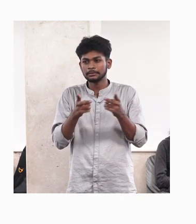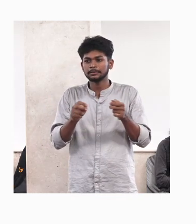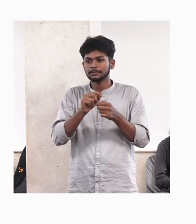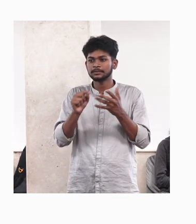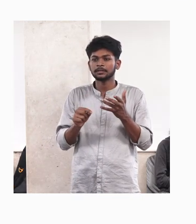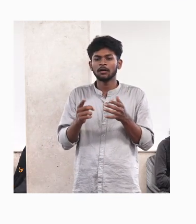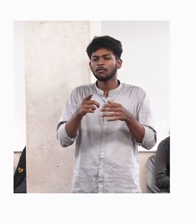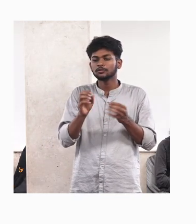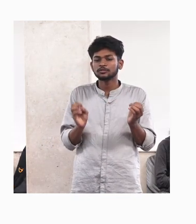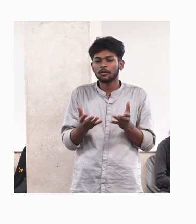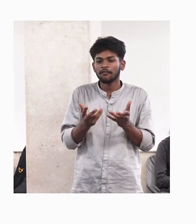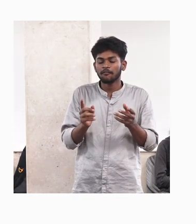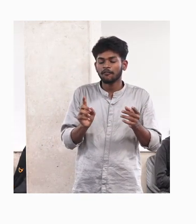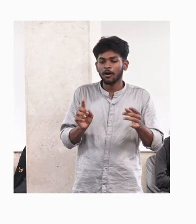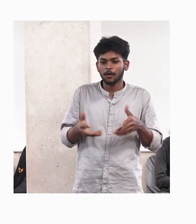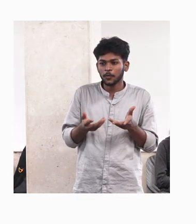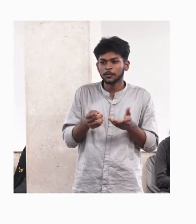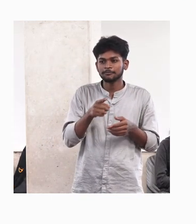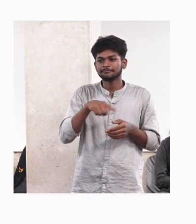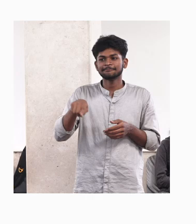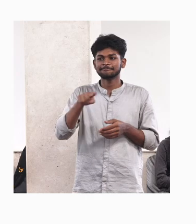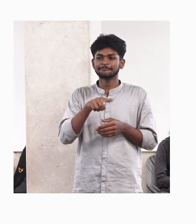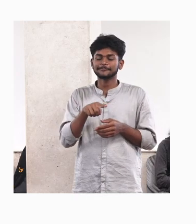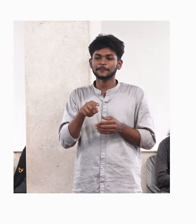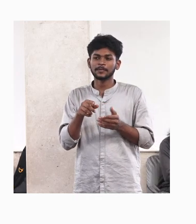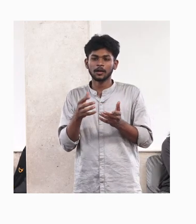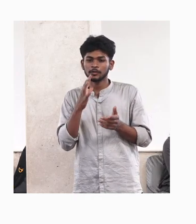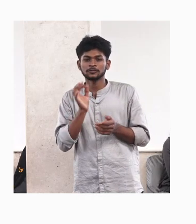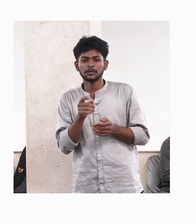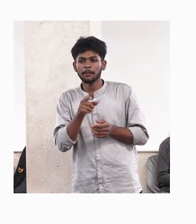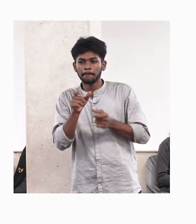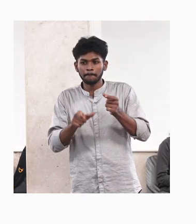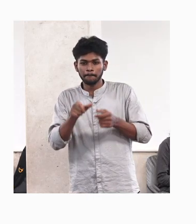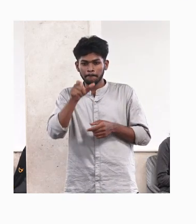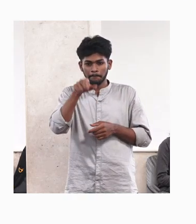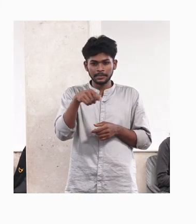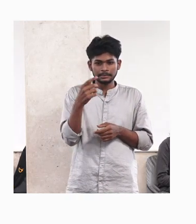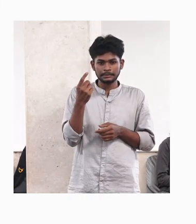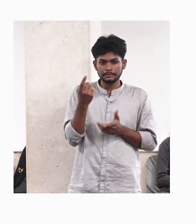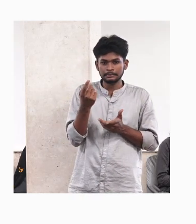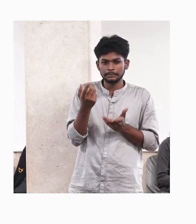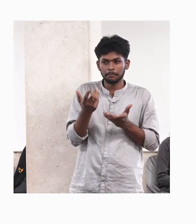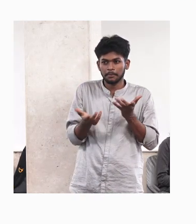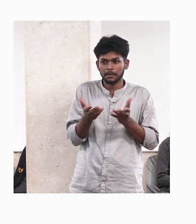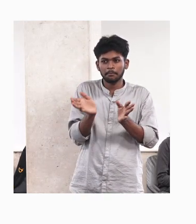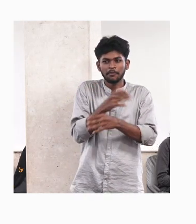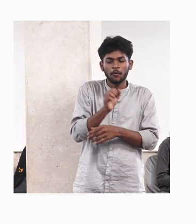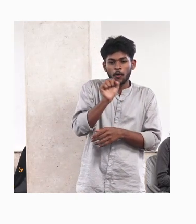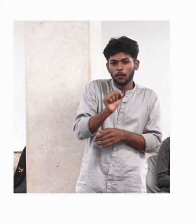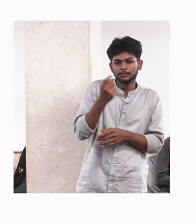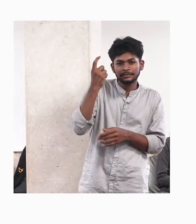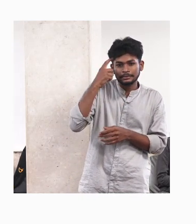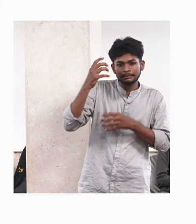start? So will be the really what the client has in his or her own minds